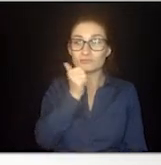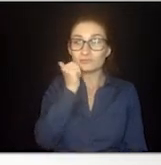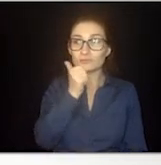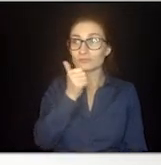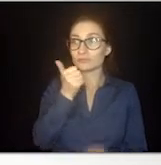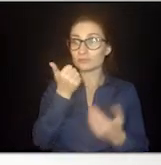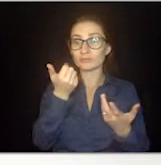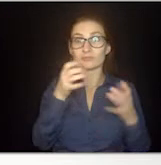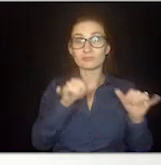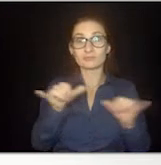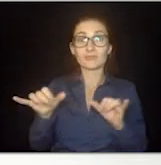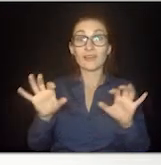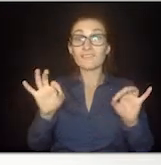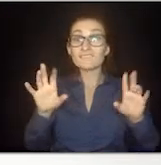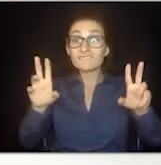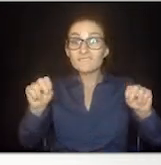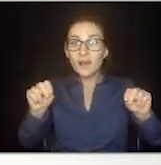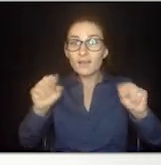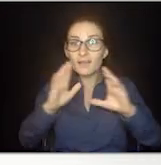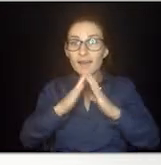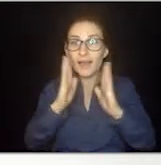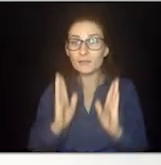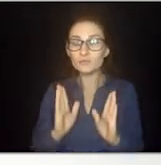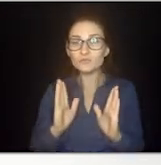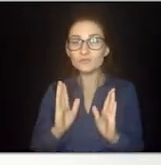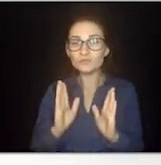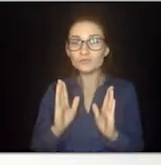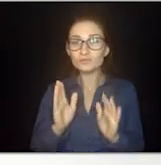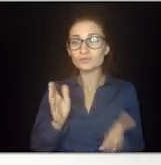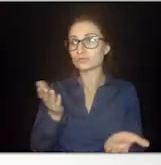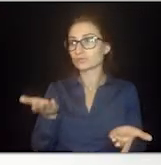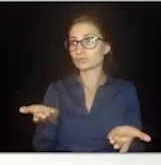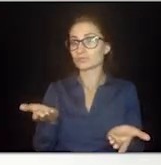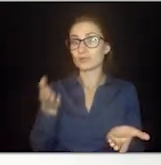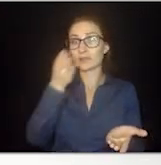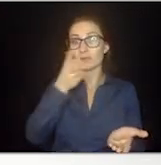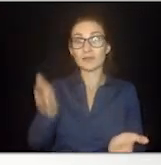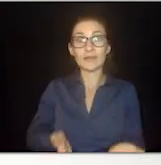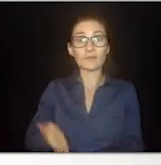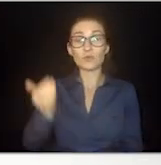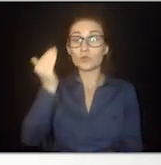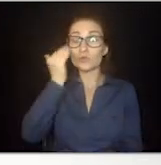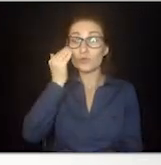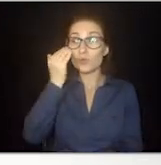is it's like they live in a fun house and they never know